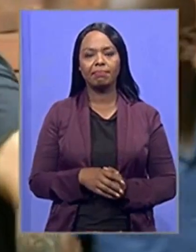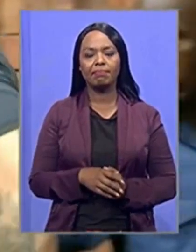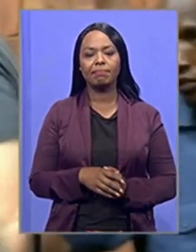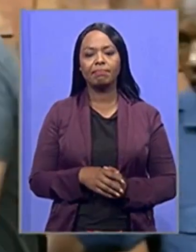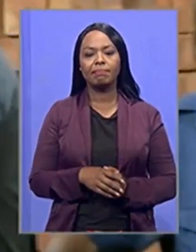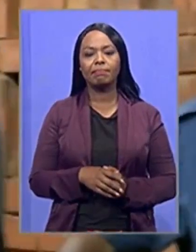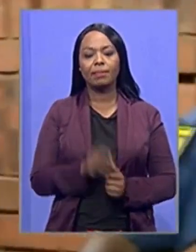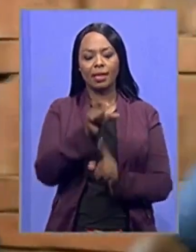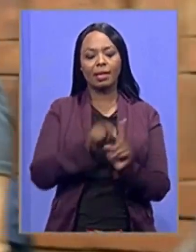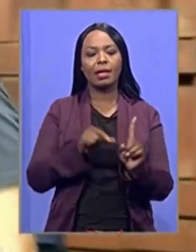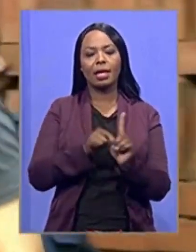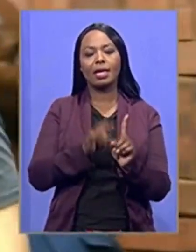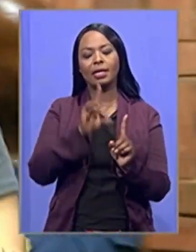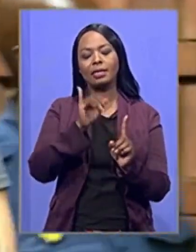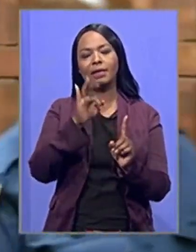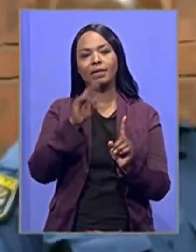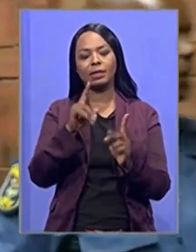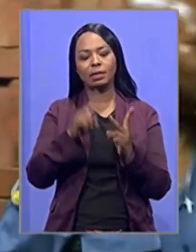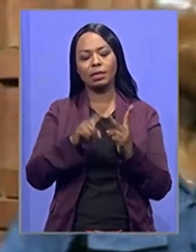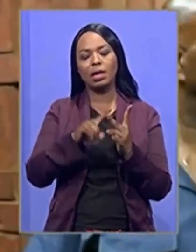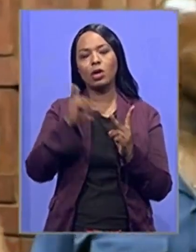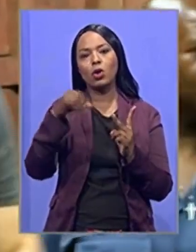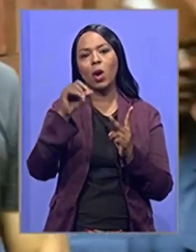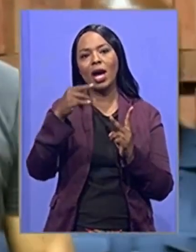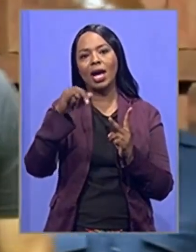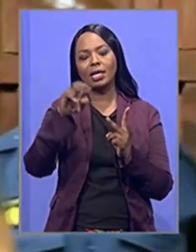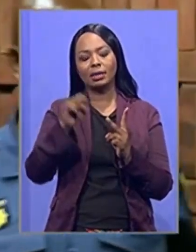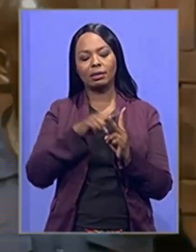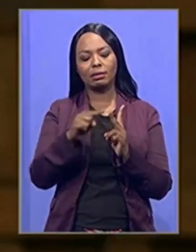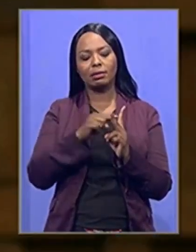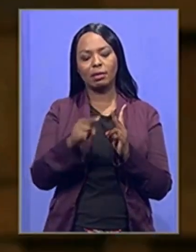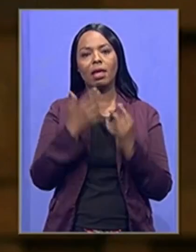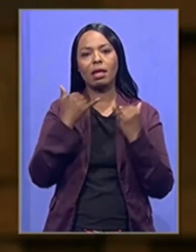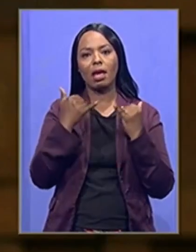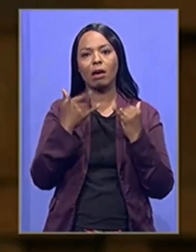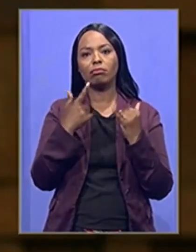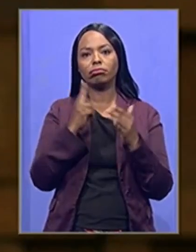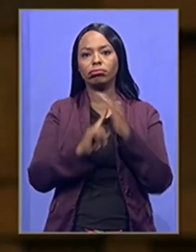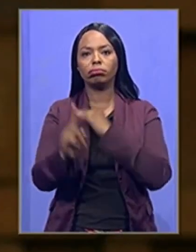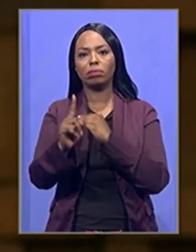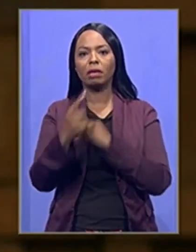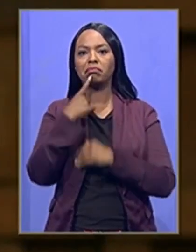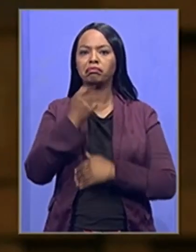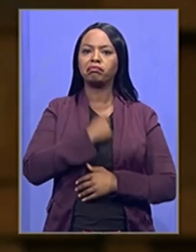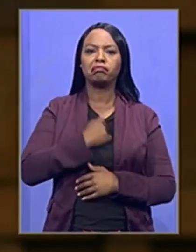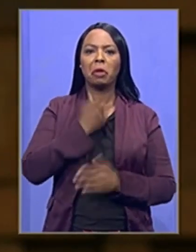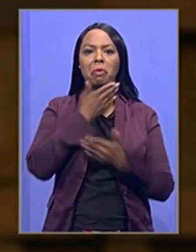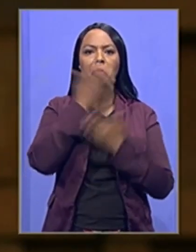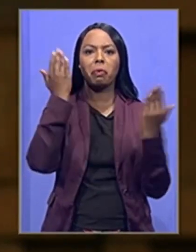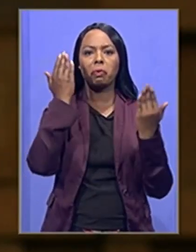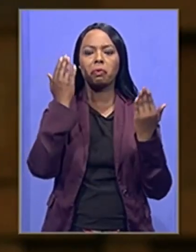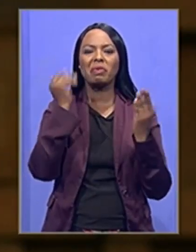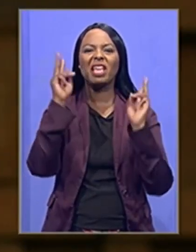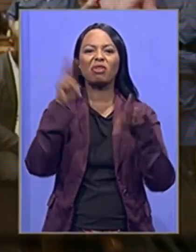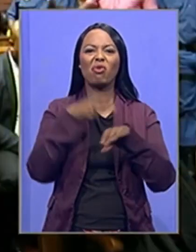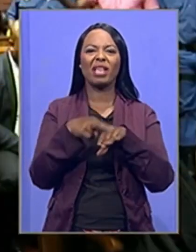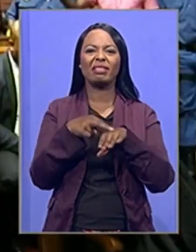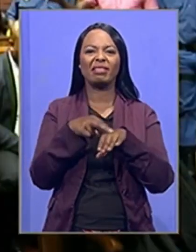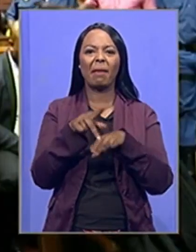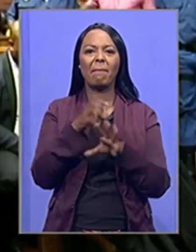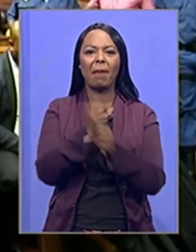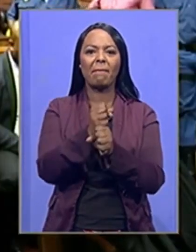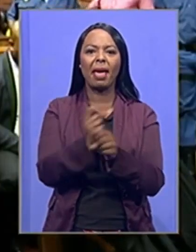Karl David Prinsloo le Johannes Nicholas Stase ba kaile ba sekitla ba ipobola tebang le ditatofatso tsa magato a bosemorafe